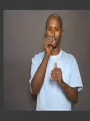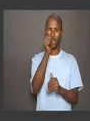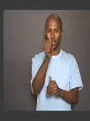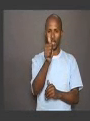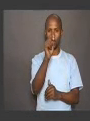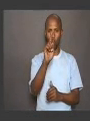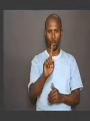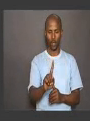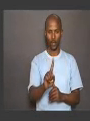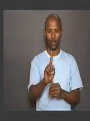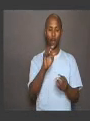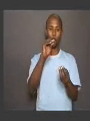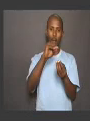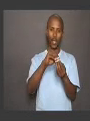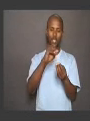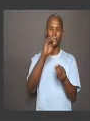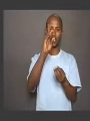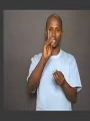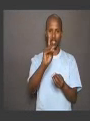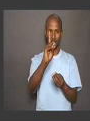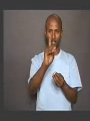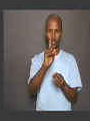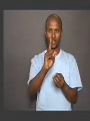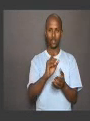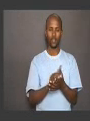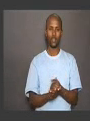A1 plus D.